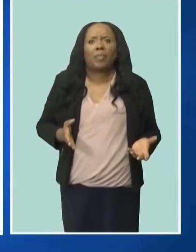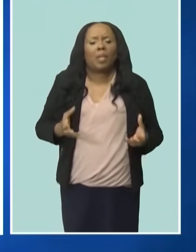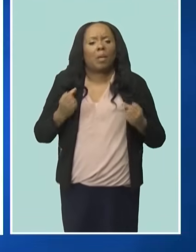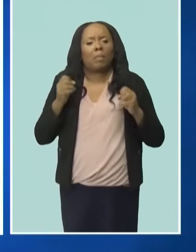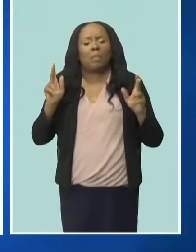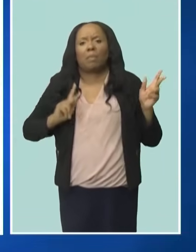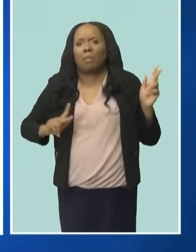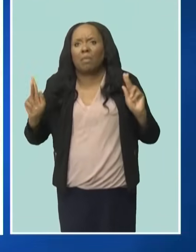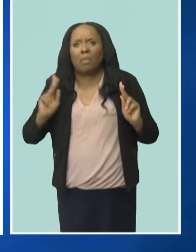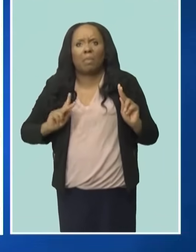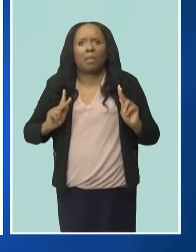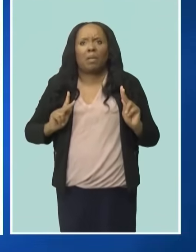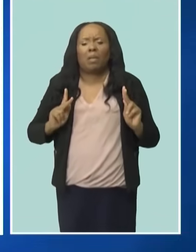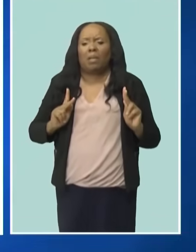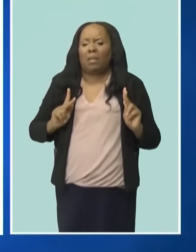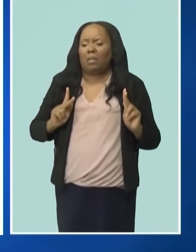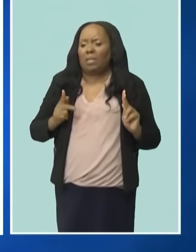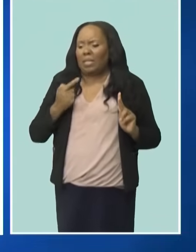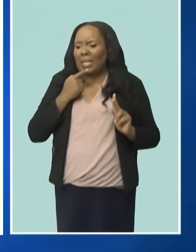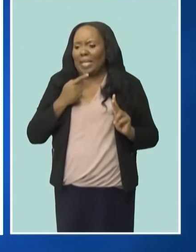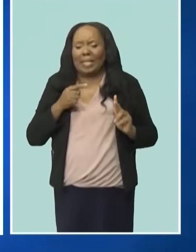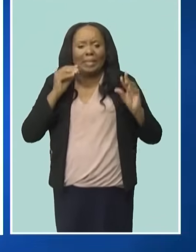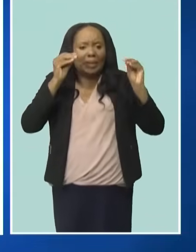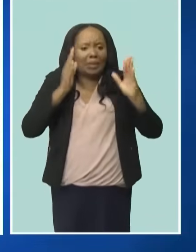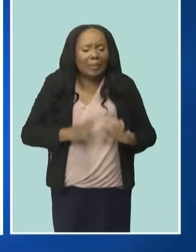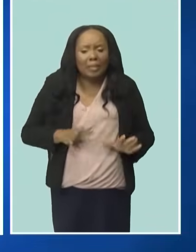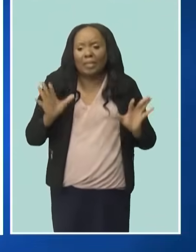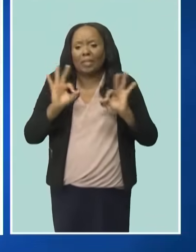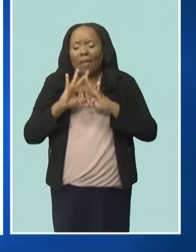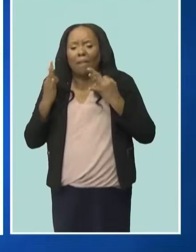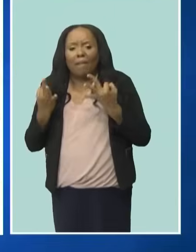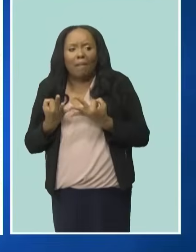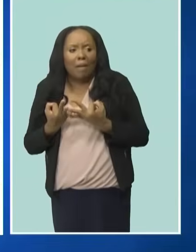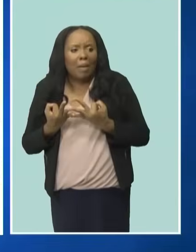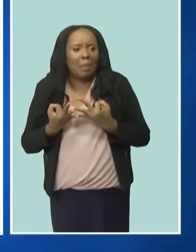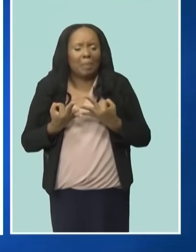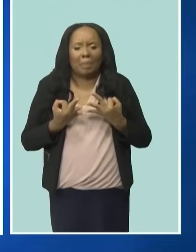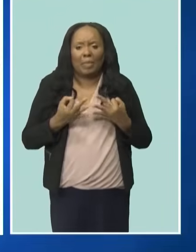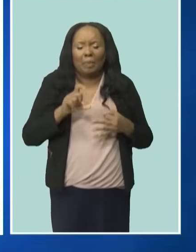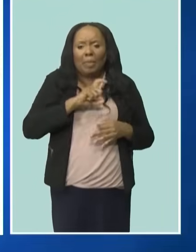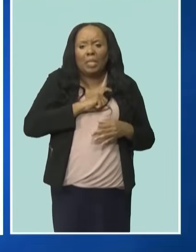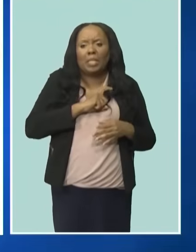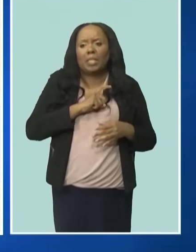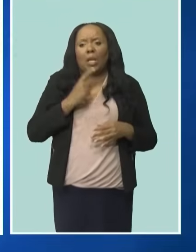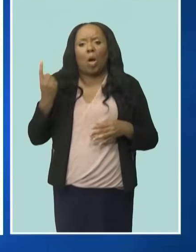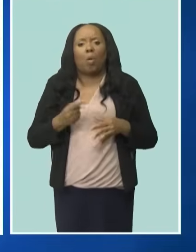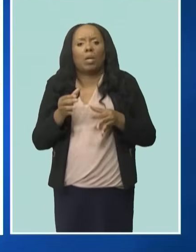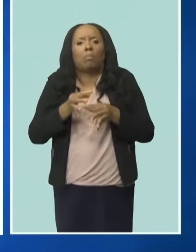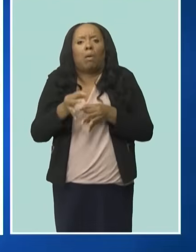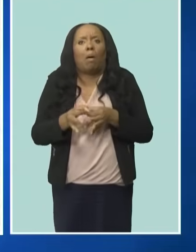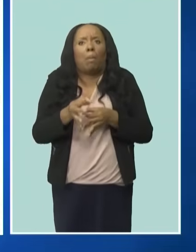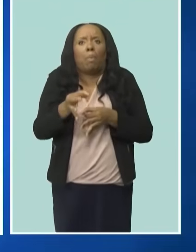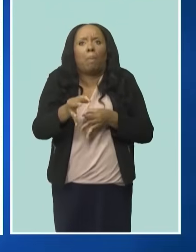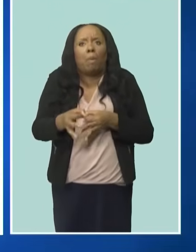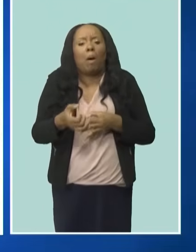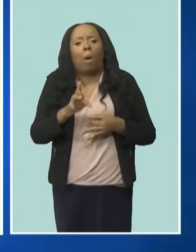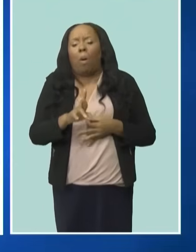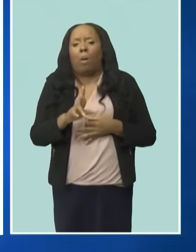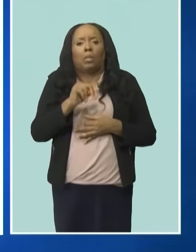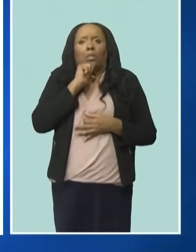or delay from police to teachers to family members, and called for a greater accountability from all